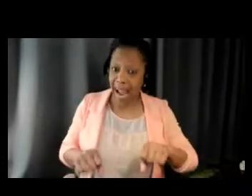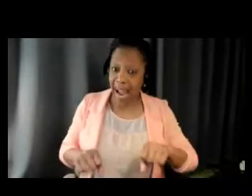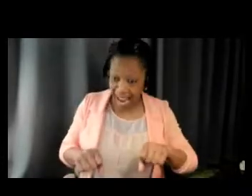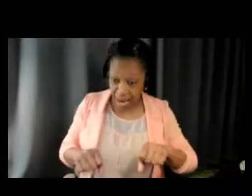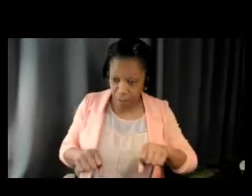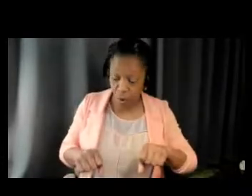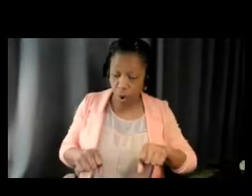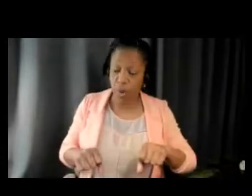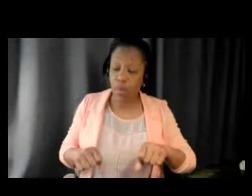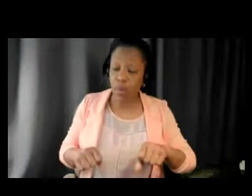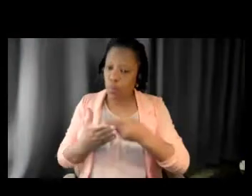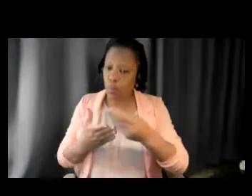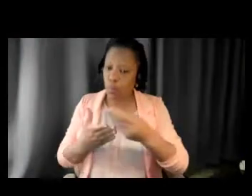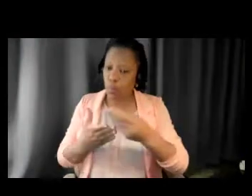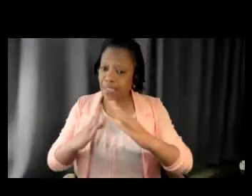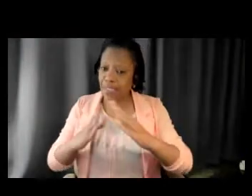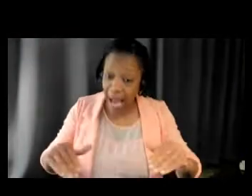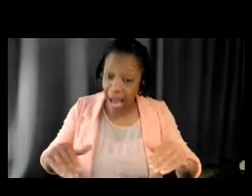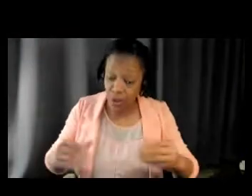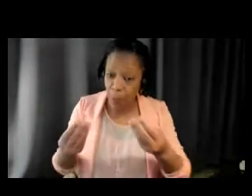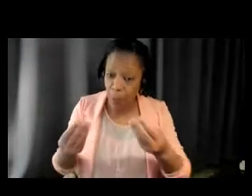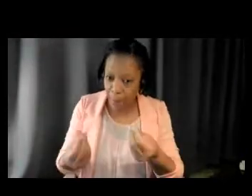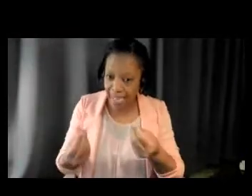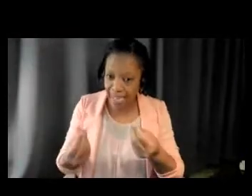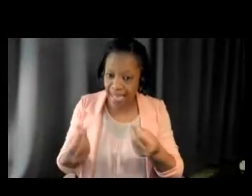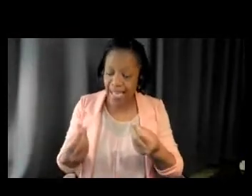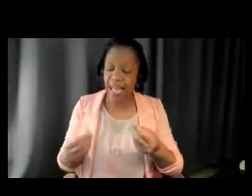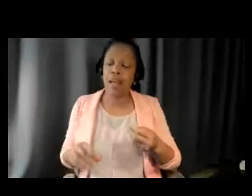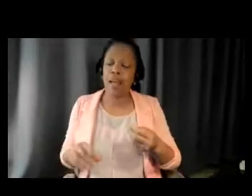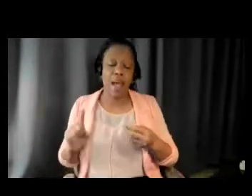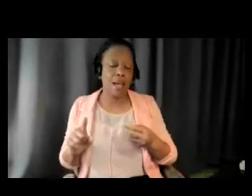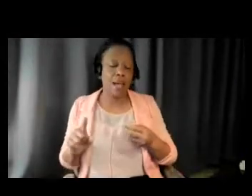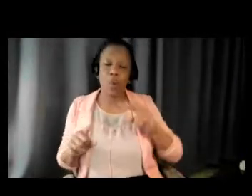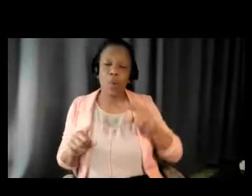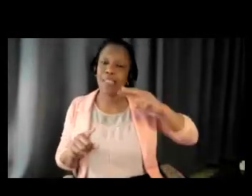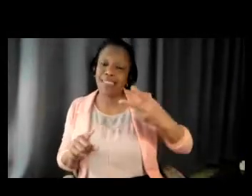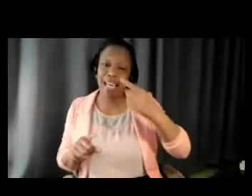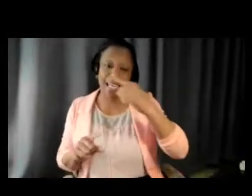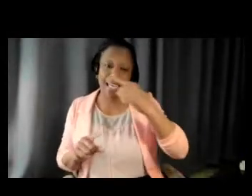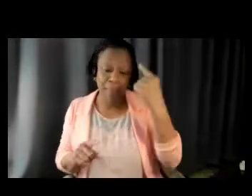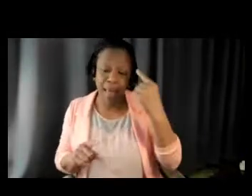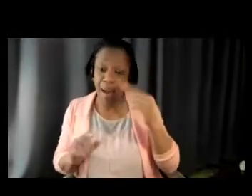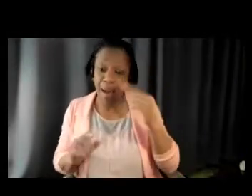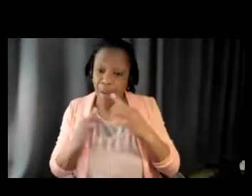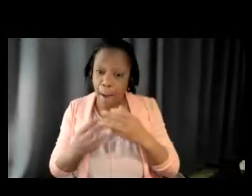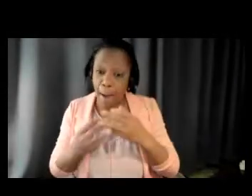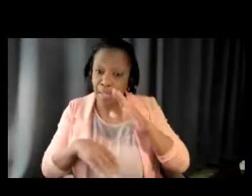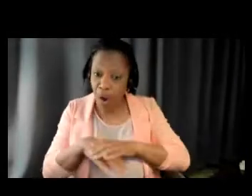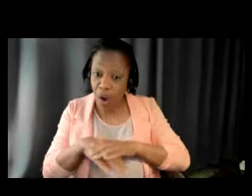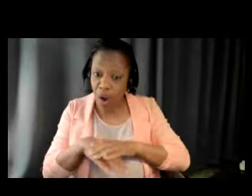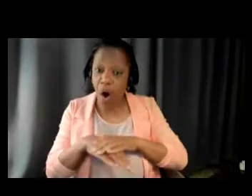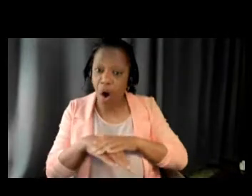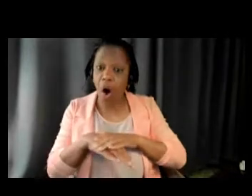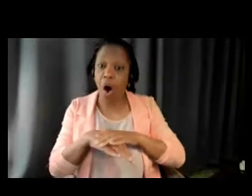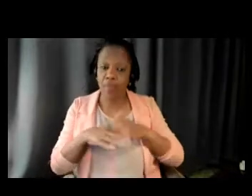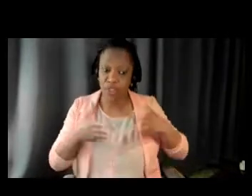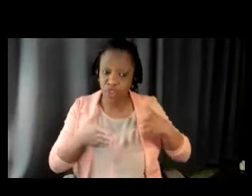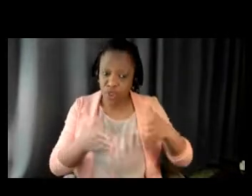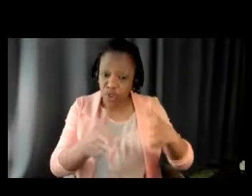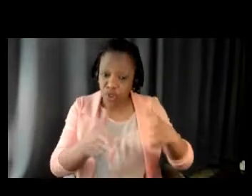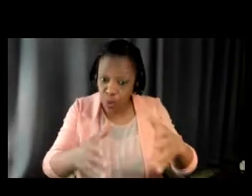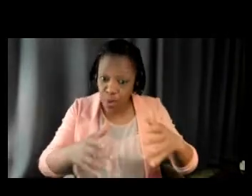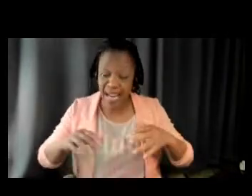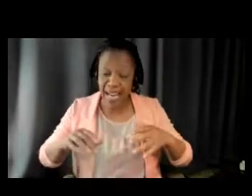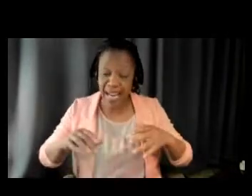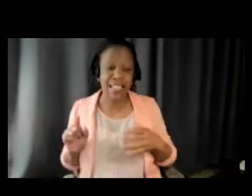second block on the block. They were graffitiing our garages. We were going to the alderman, and they was giving us paint. We had to keep